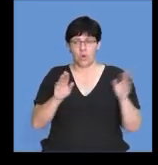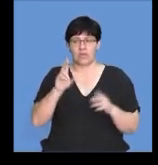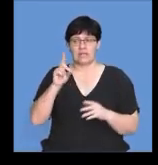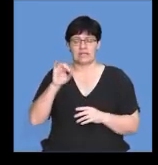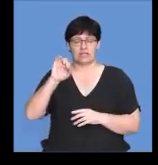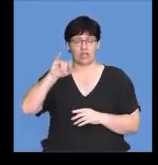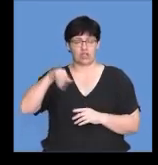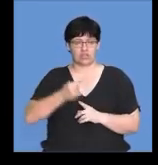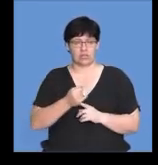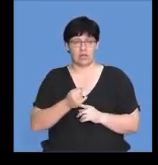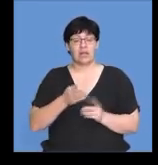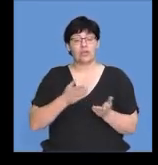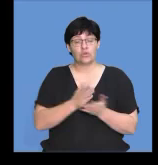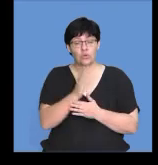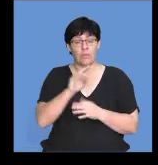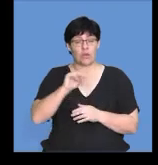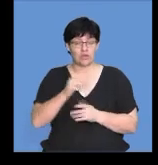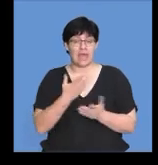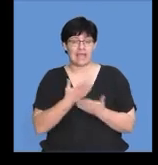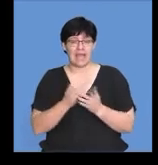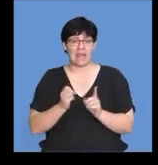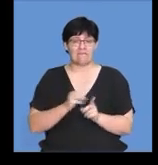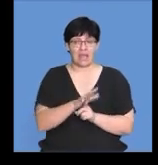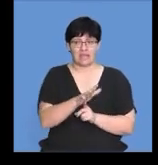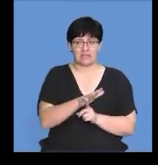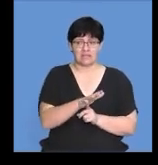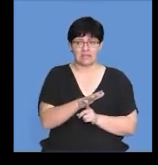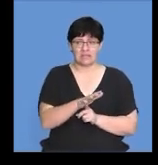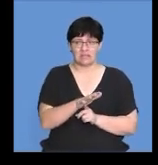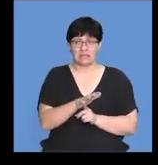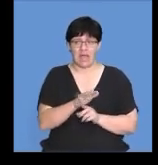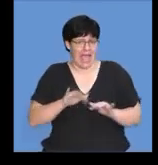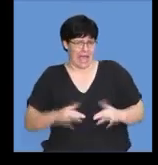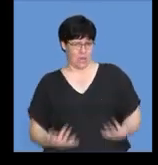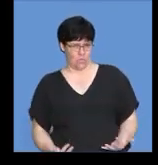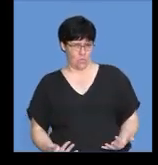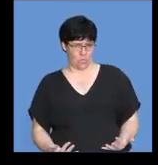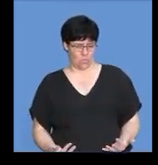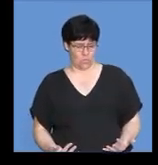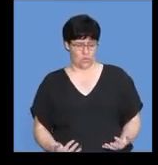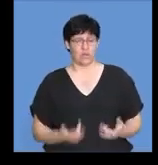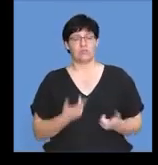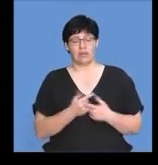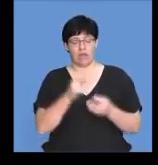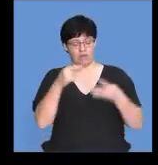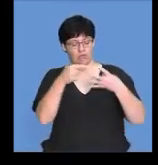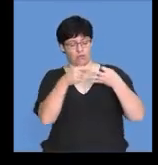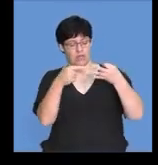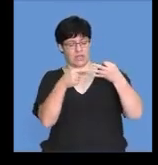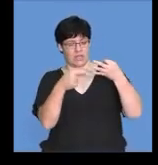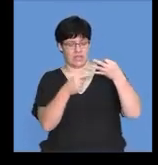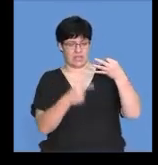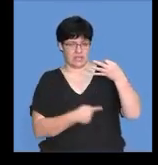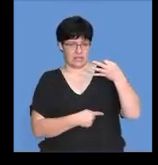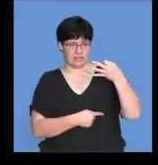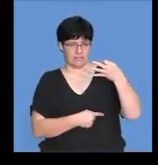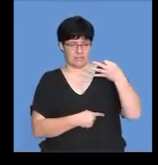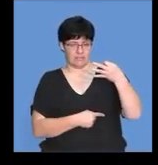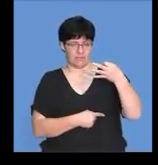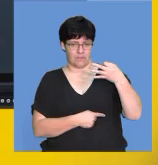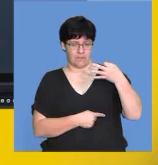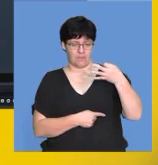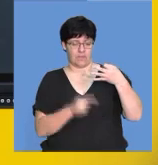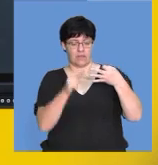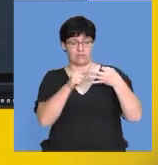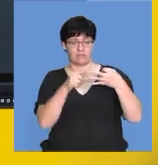non-disjunction during meiosis can affect humans. So if you look at this, there are three parts to this question. It's about